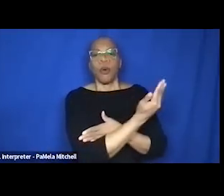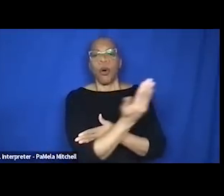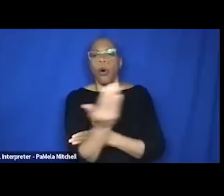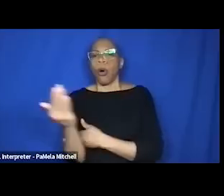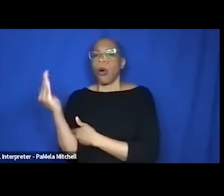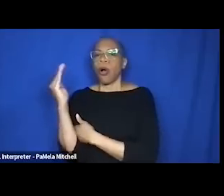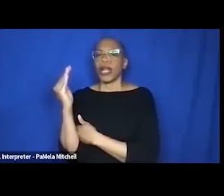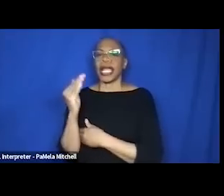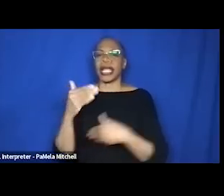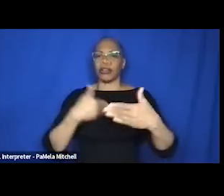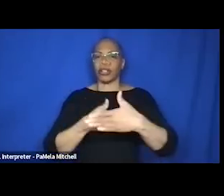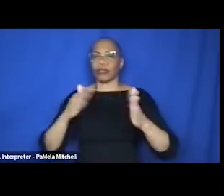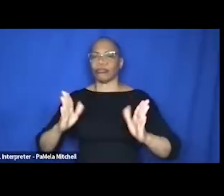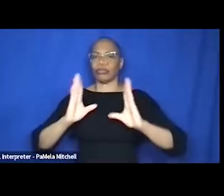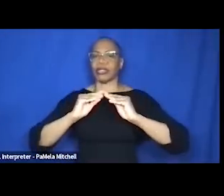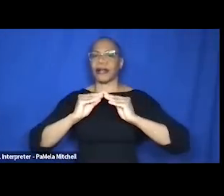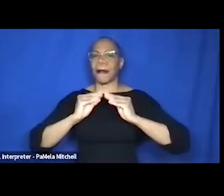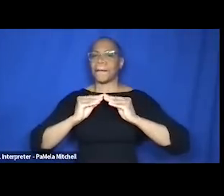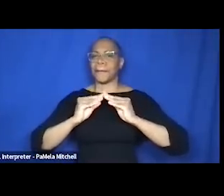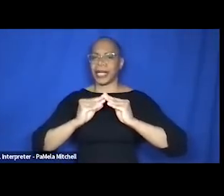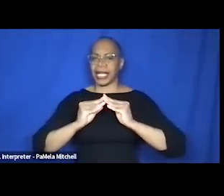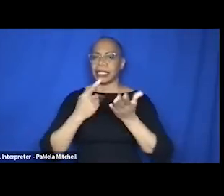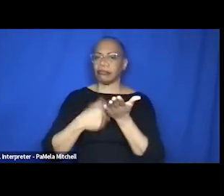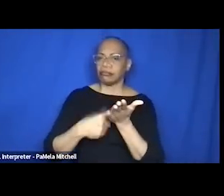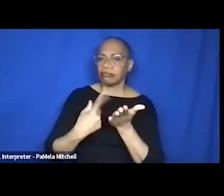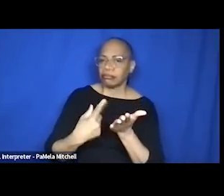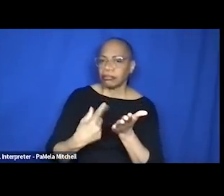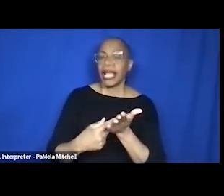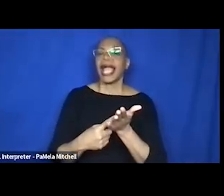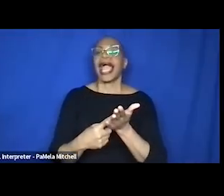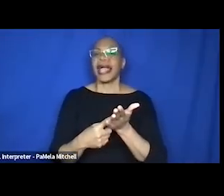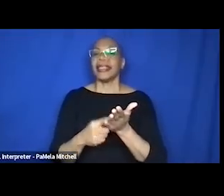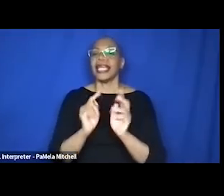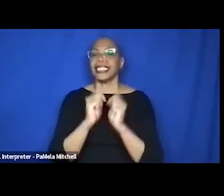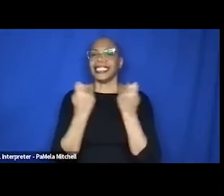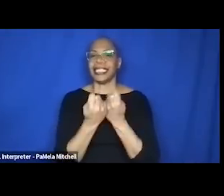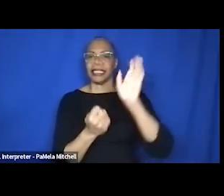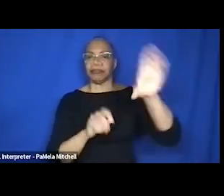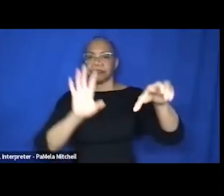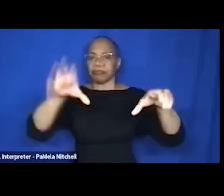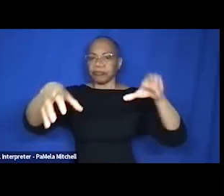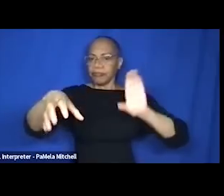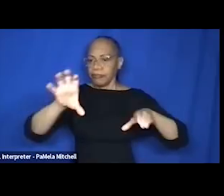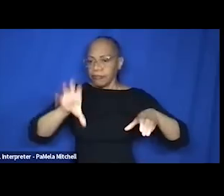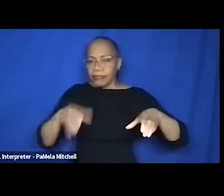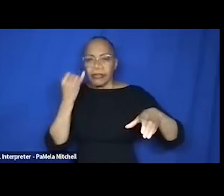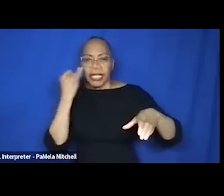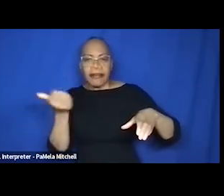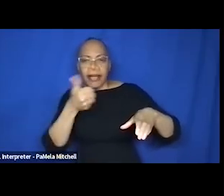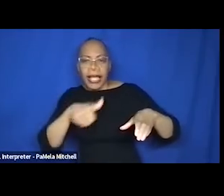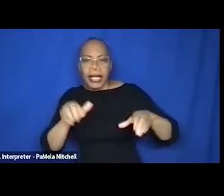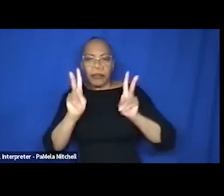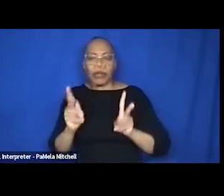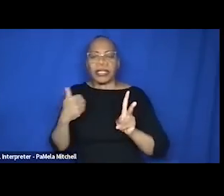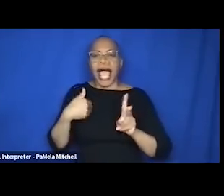going on for the day or the week or the month. And then we break up into our teams. And if anybody has any referrals, we go through the referrals